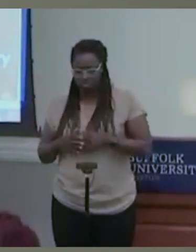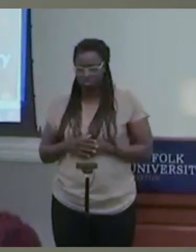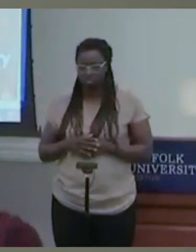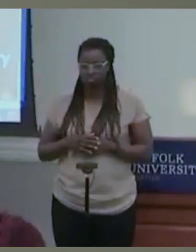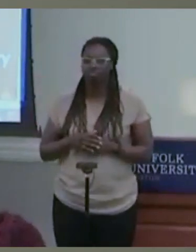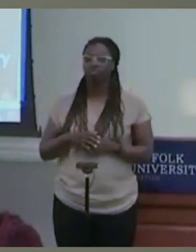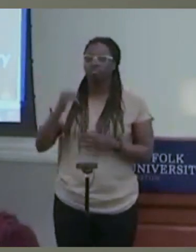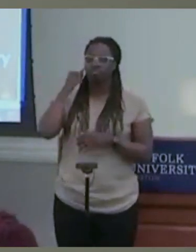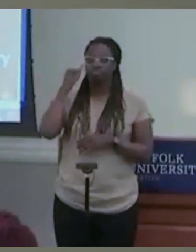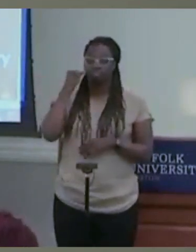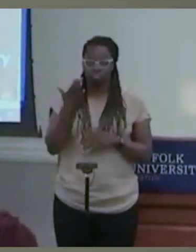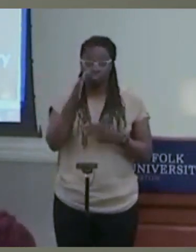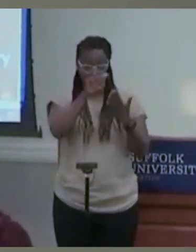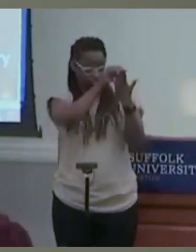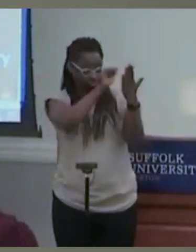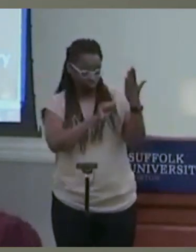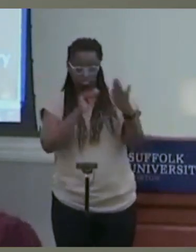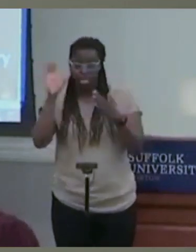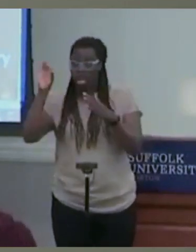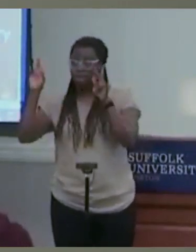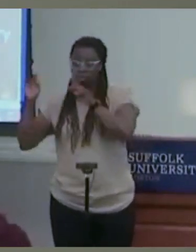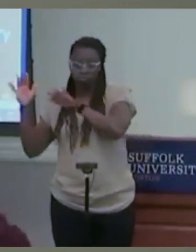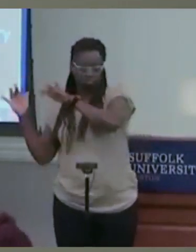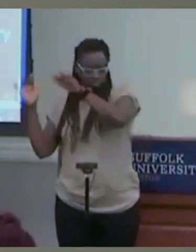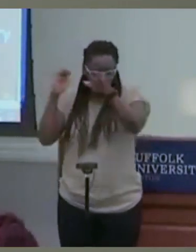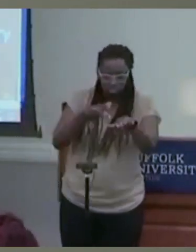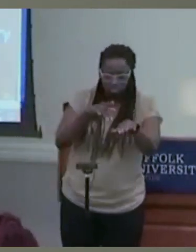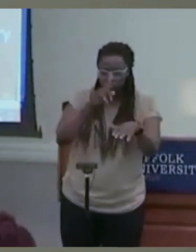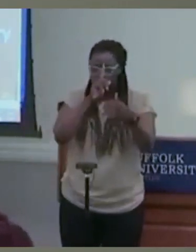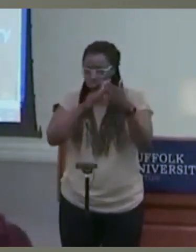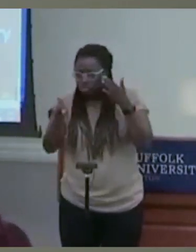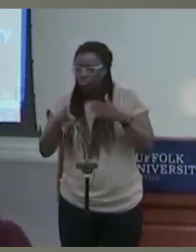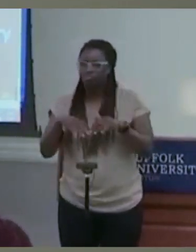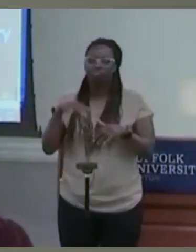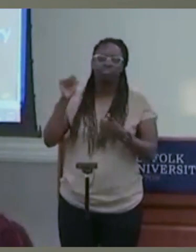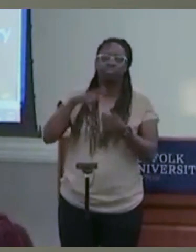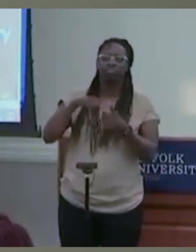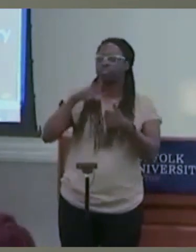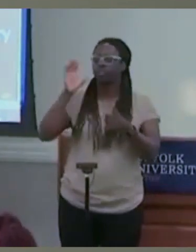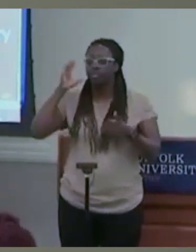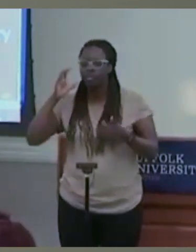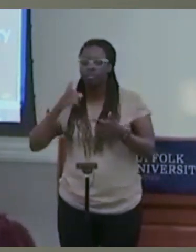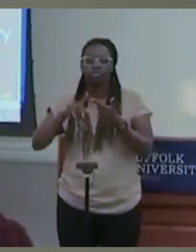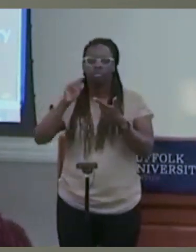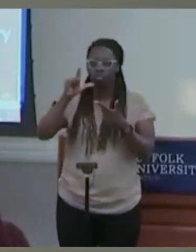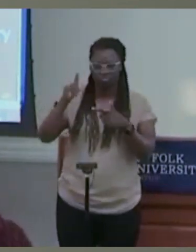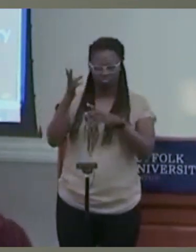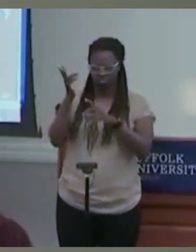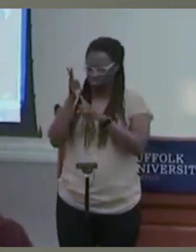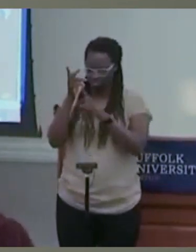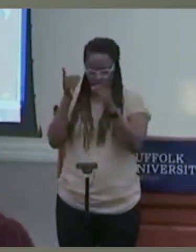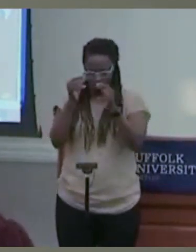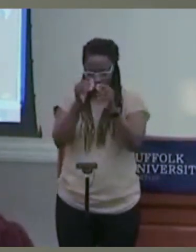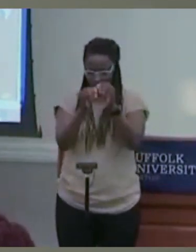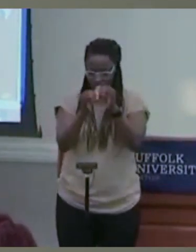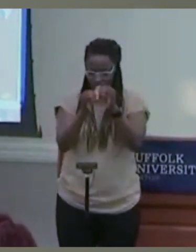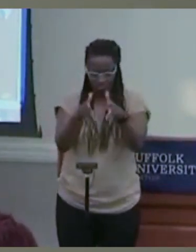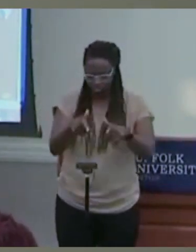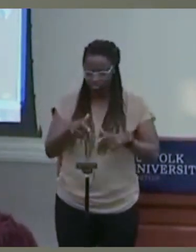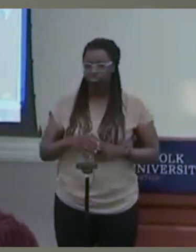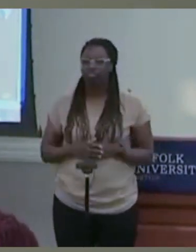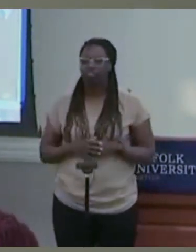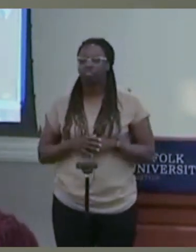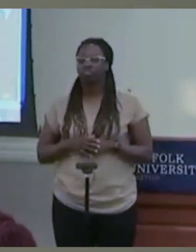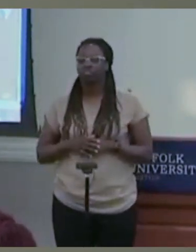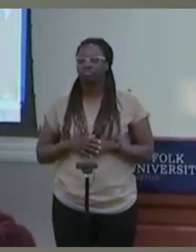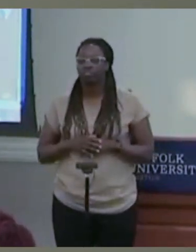apparatus, medical equipment, tools, radios on scene within 3 minutes. So you may get hung up in a